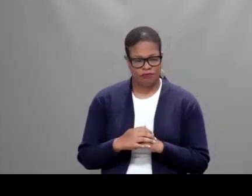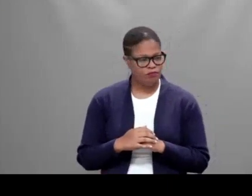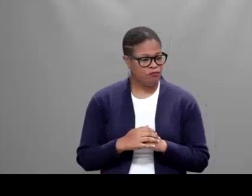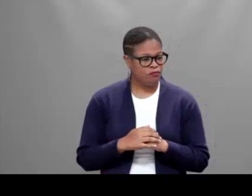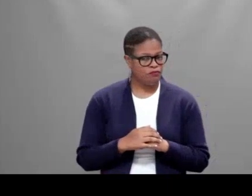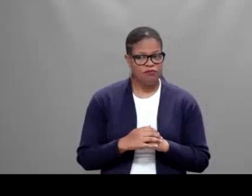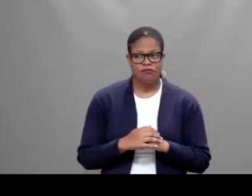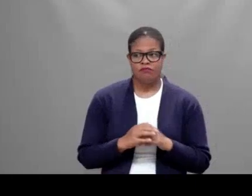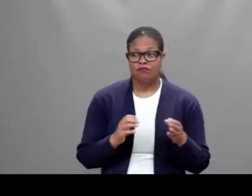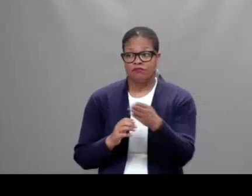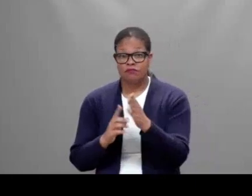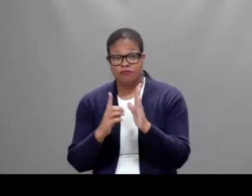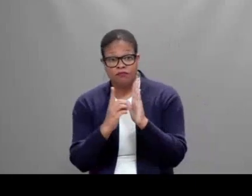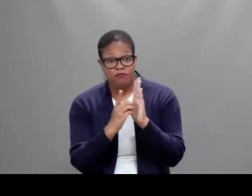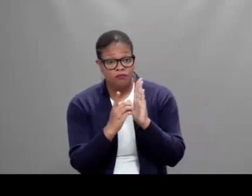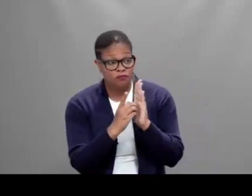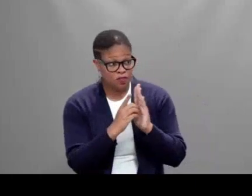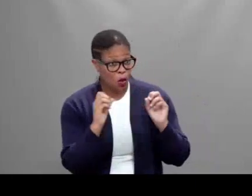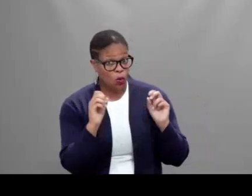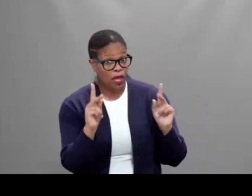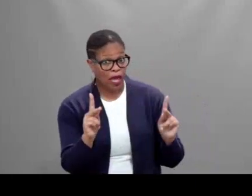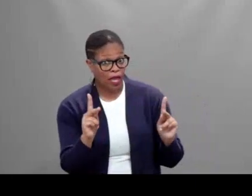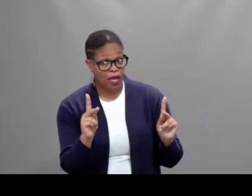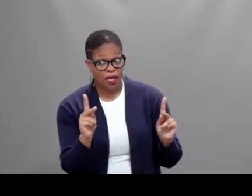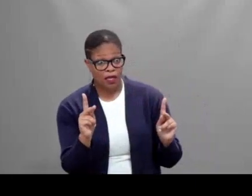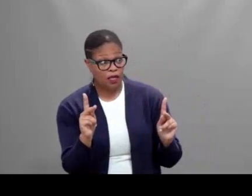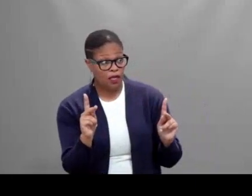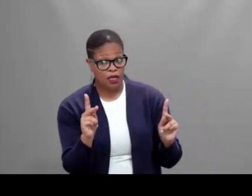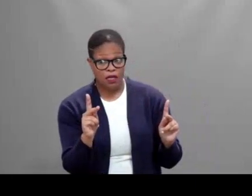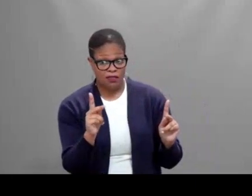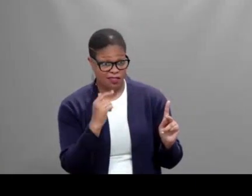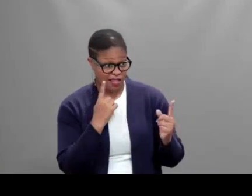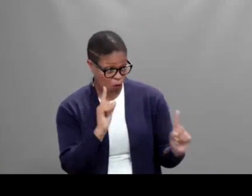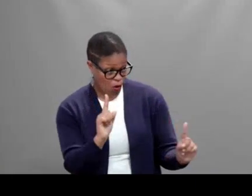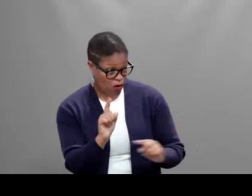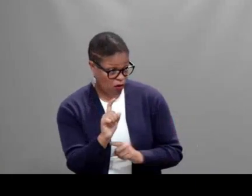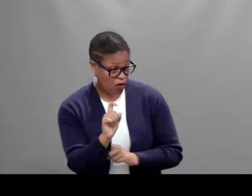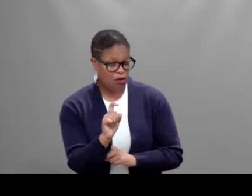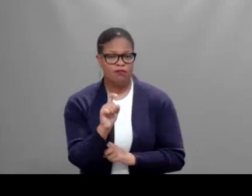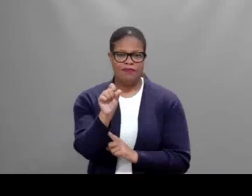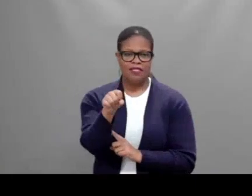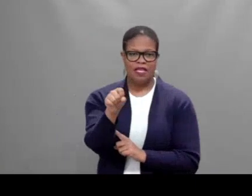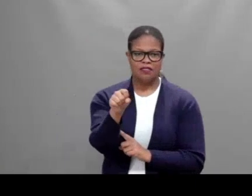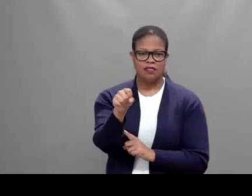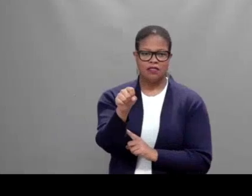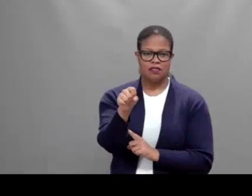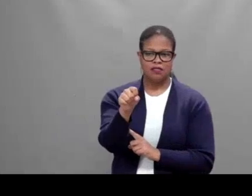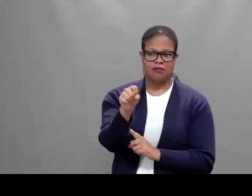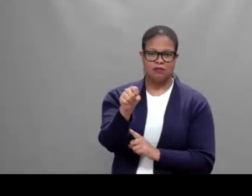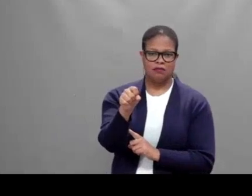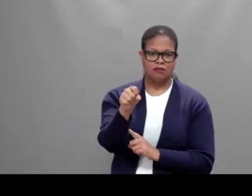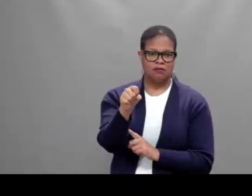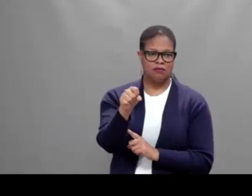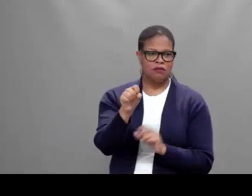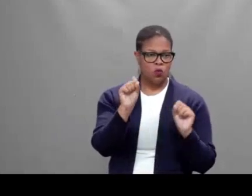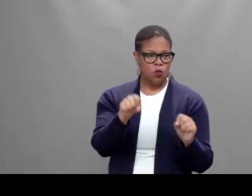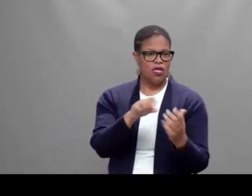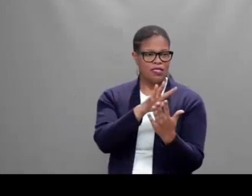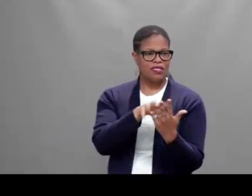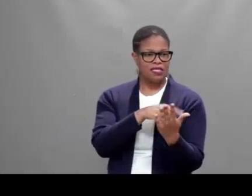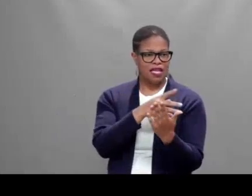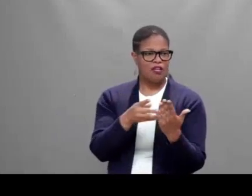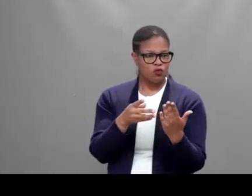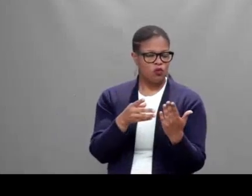Okay. So is that okay? I mean, does that work? Yes, so we could, schedule it for